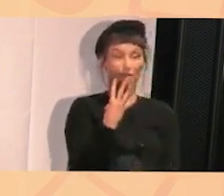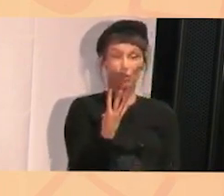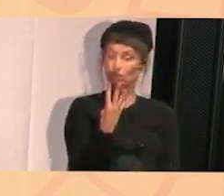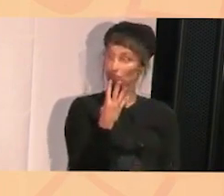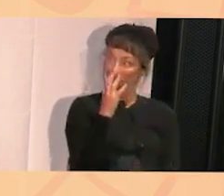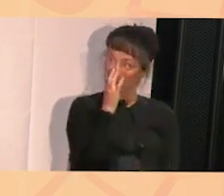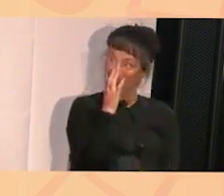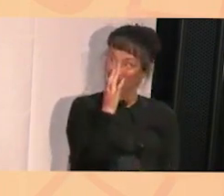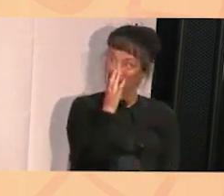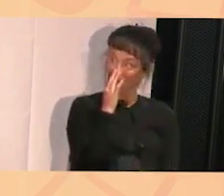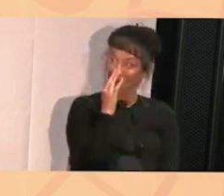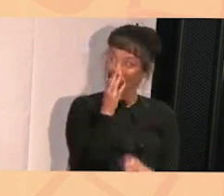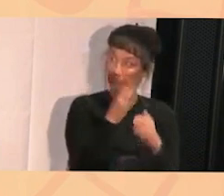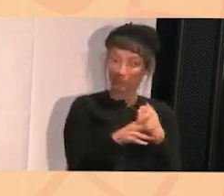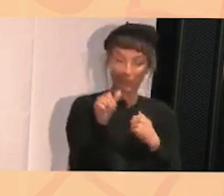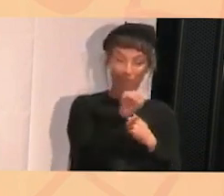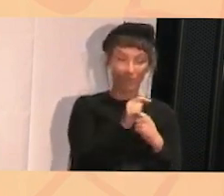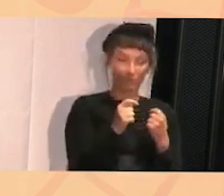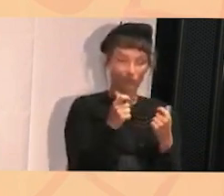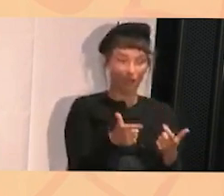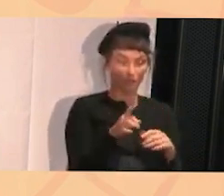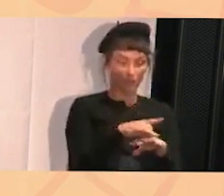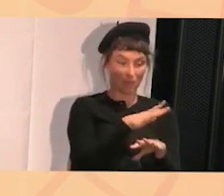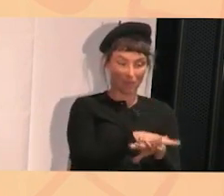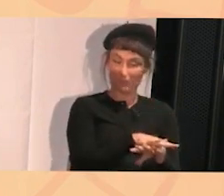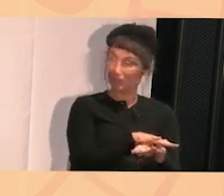And she never came back until after she was married.